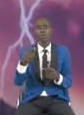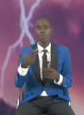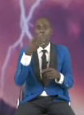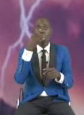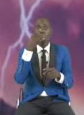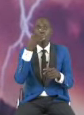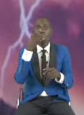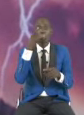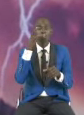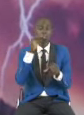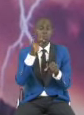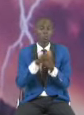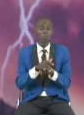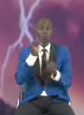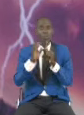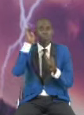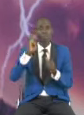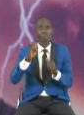Abraham.